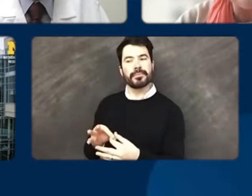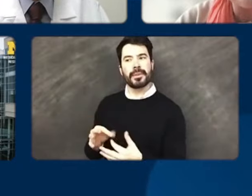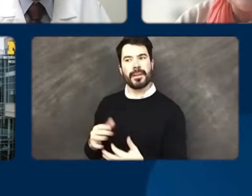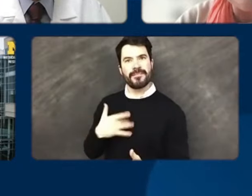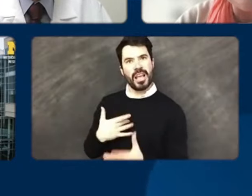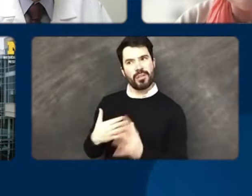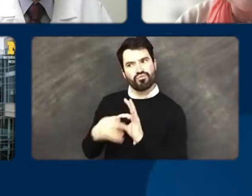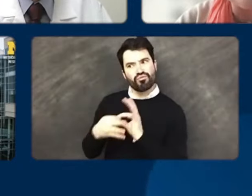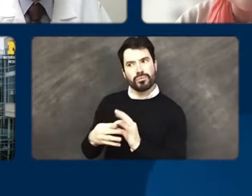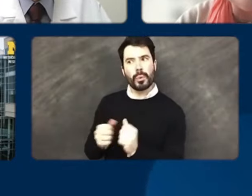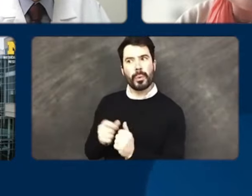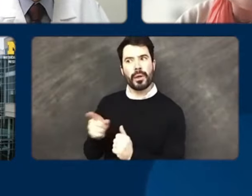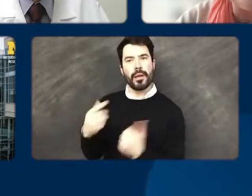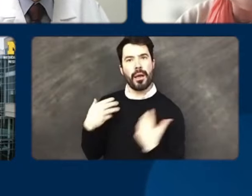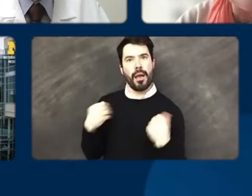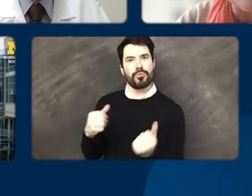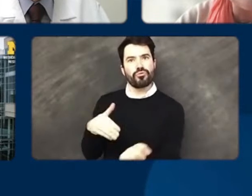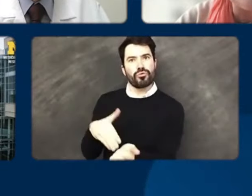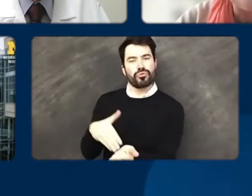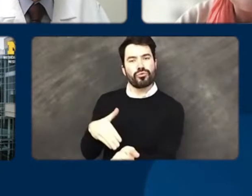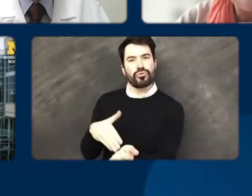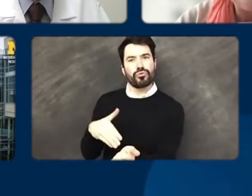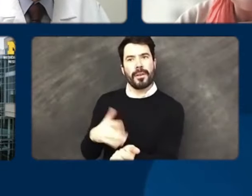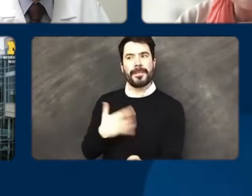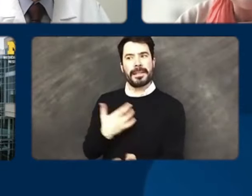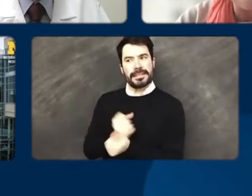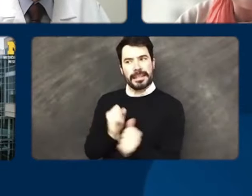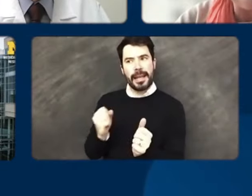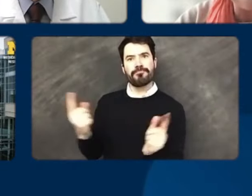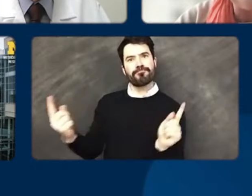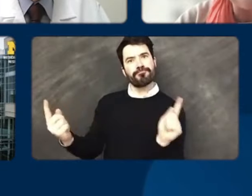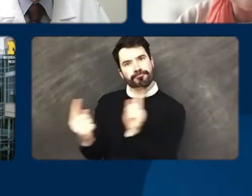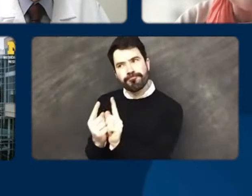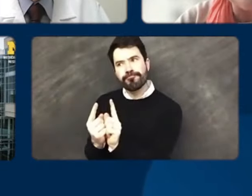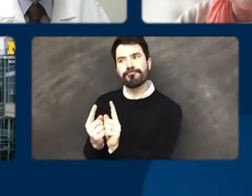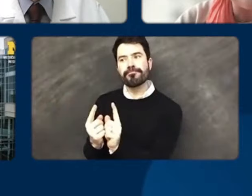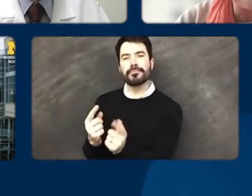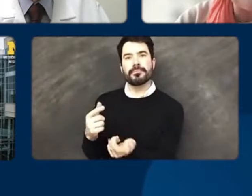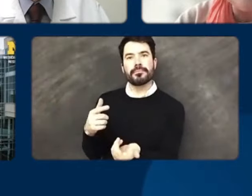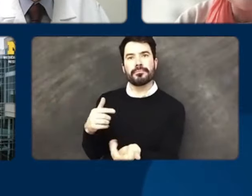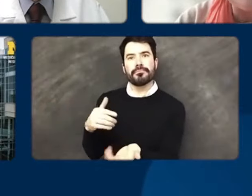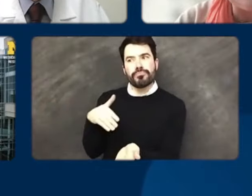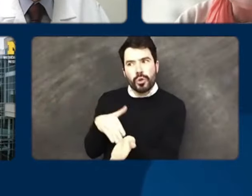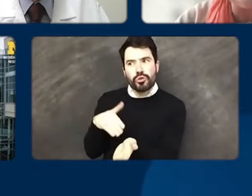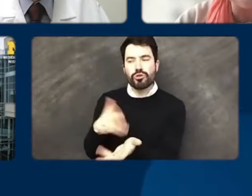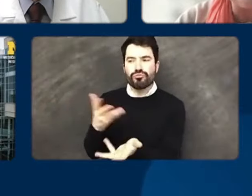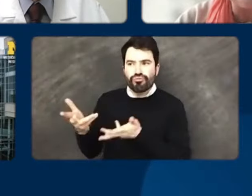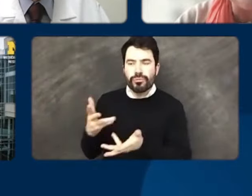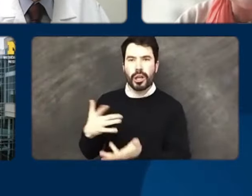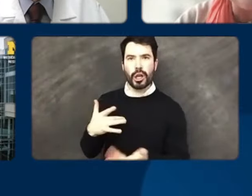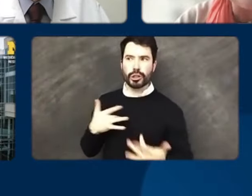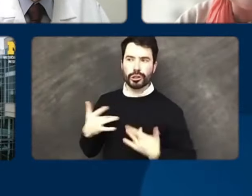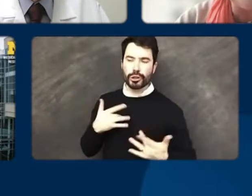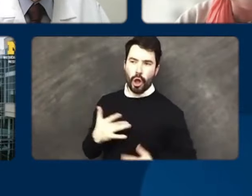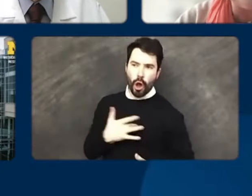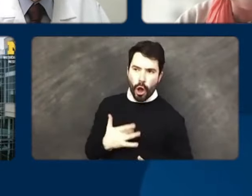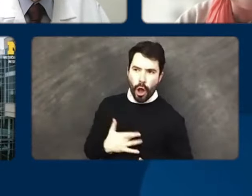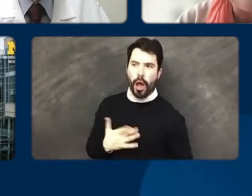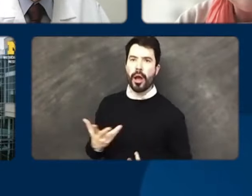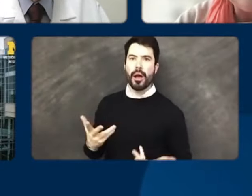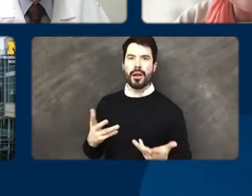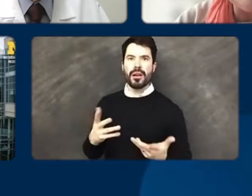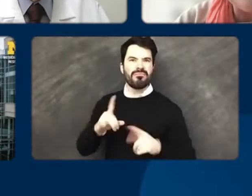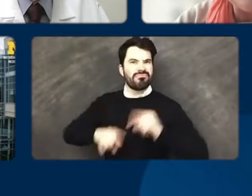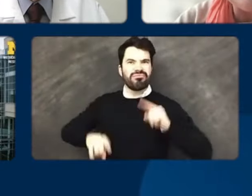to feel safe in coming to their provider with concerns, whether those are cardiac related concerns or other healthcare